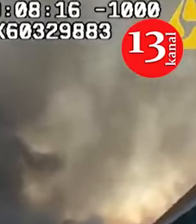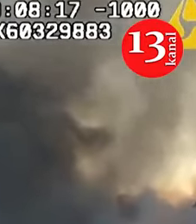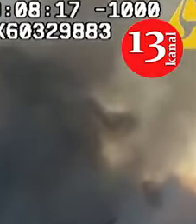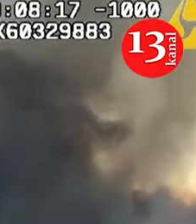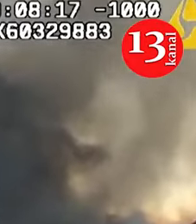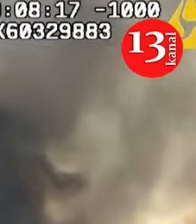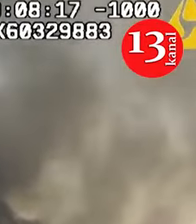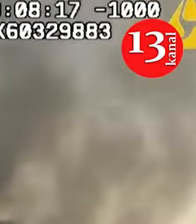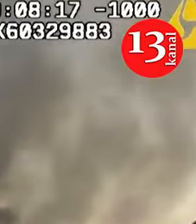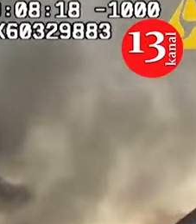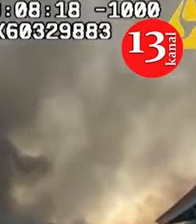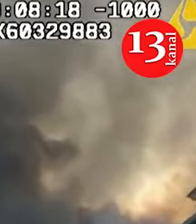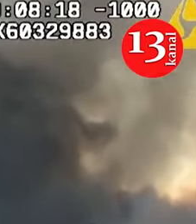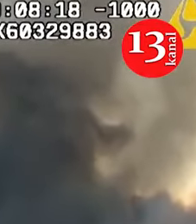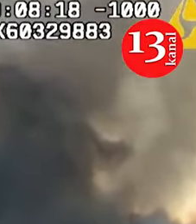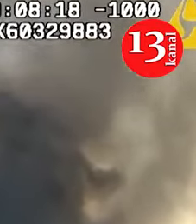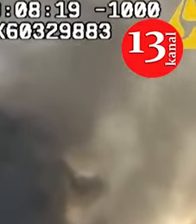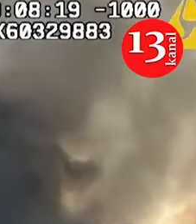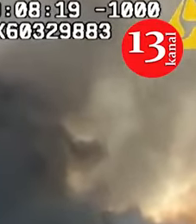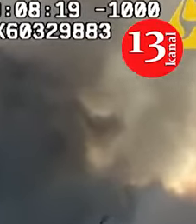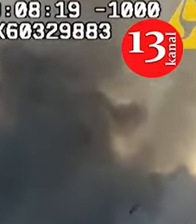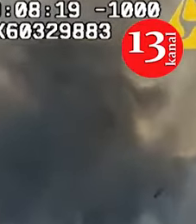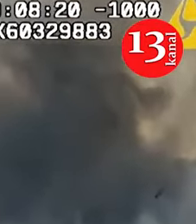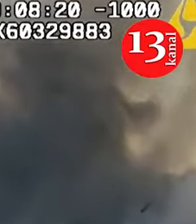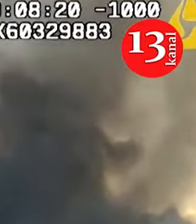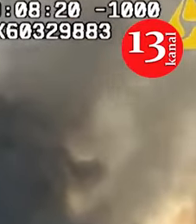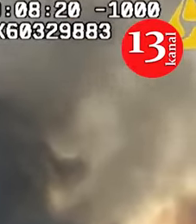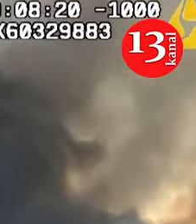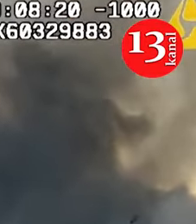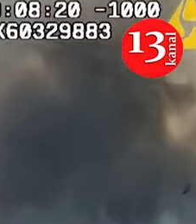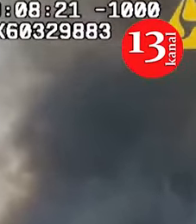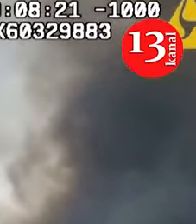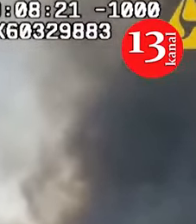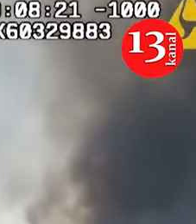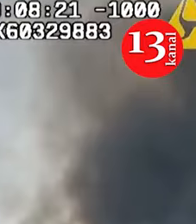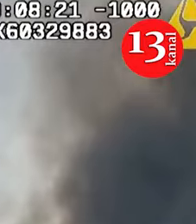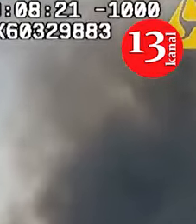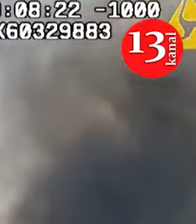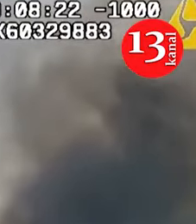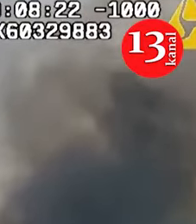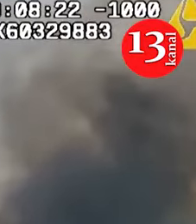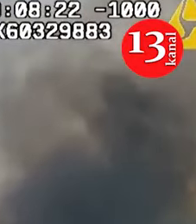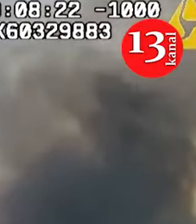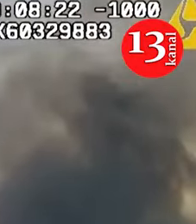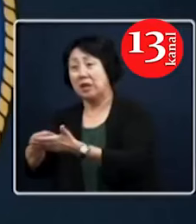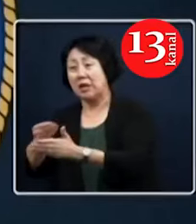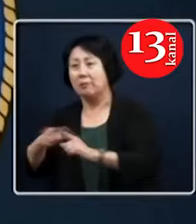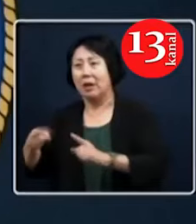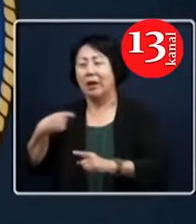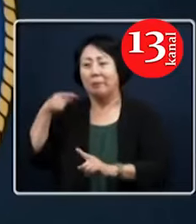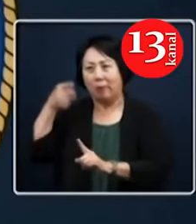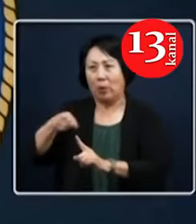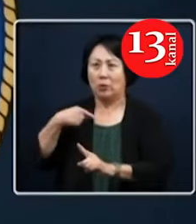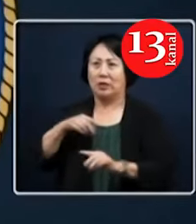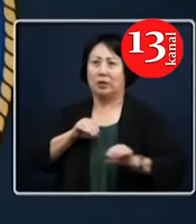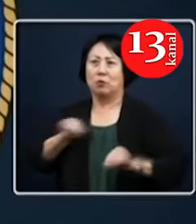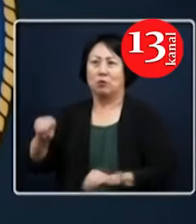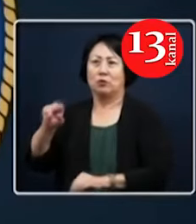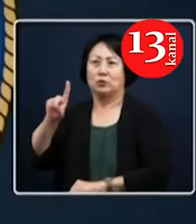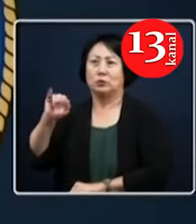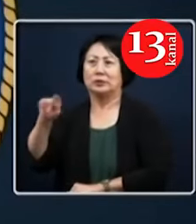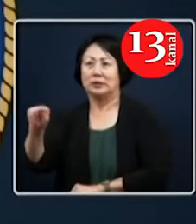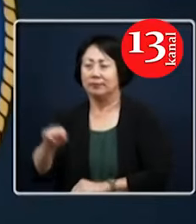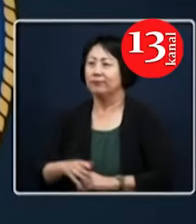Emergency Management Agency didn't immediately respond with comment. "We have to act," Attorney General Ann Lopez said at a